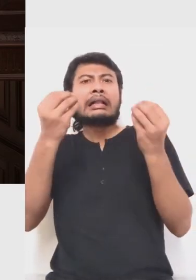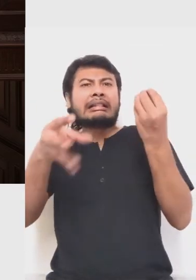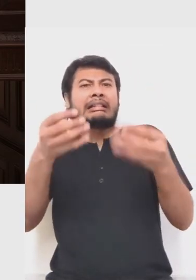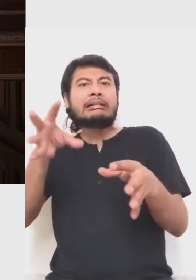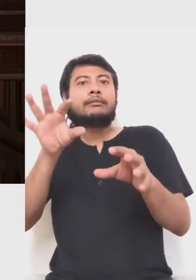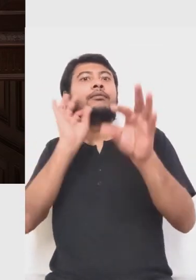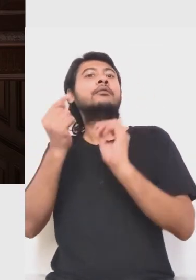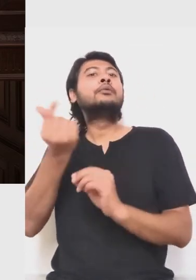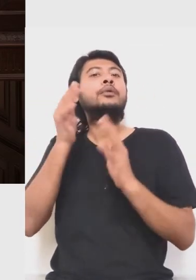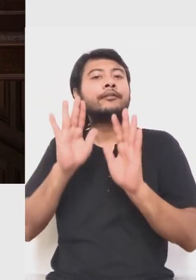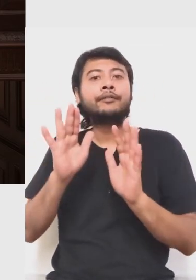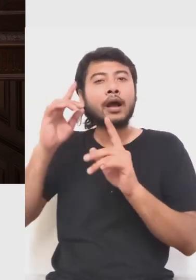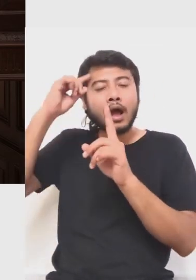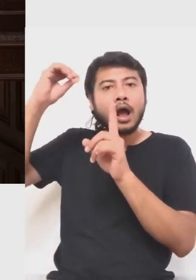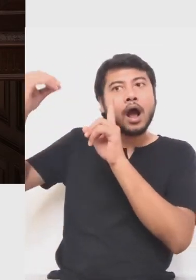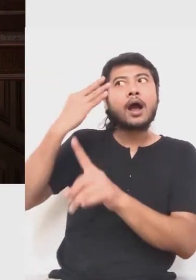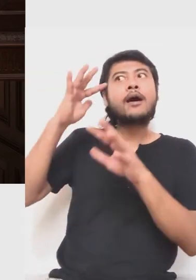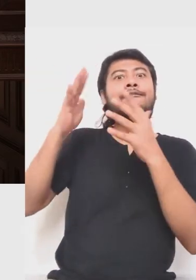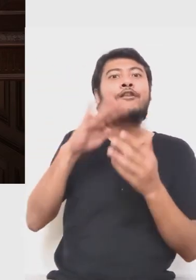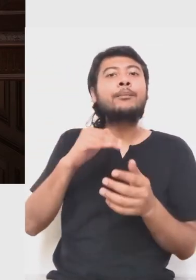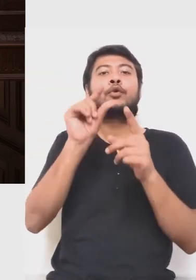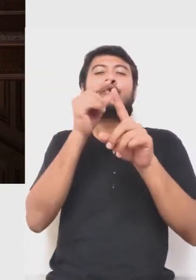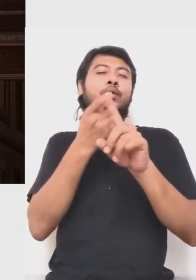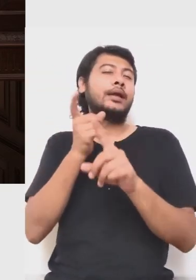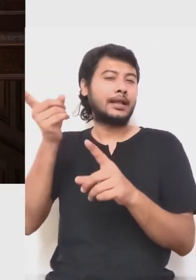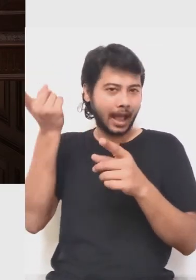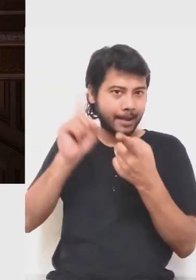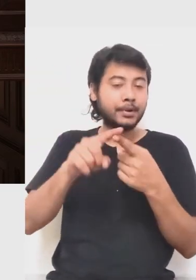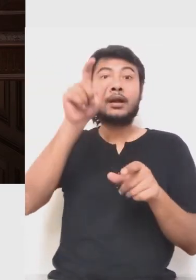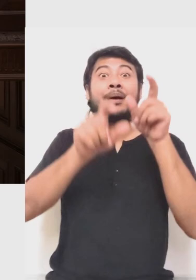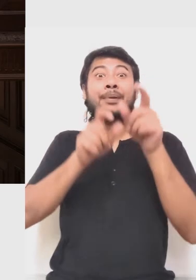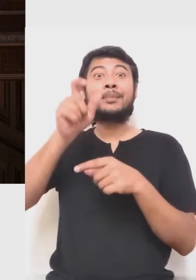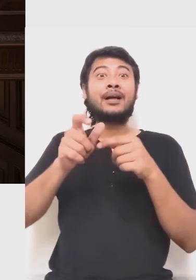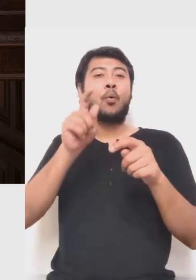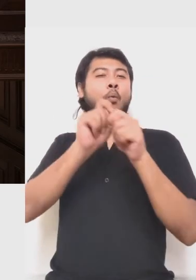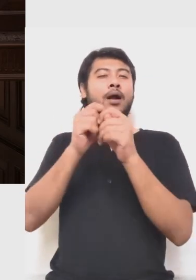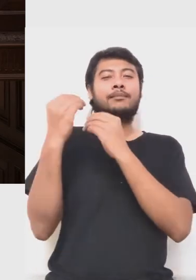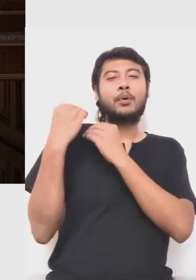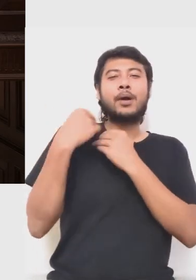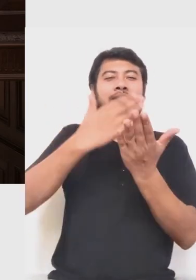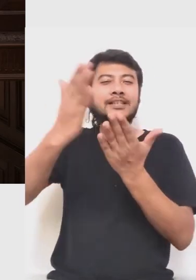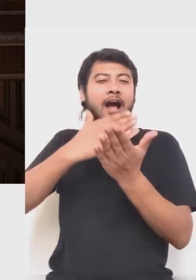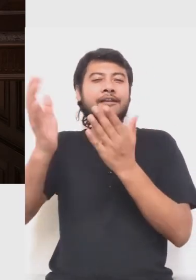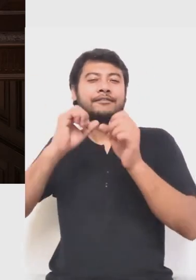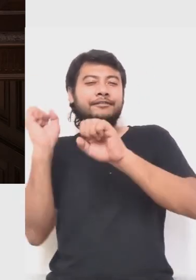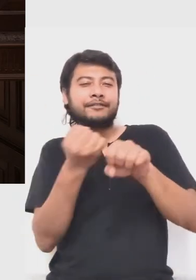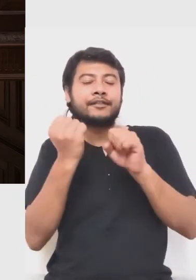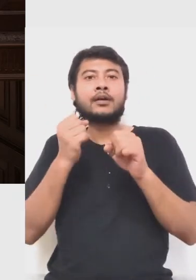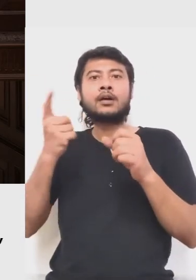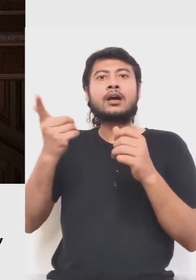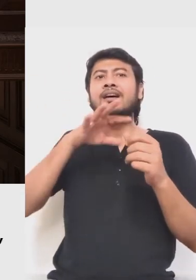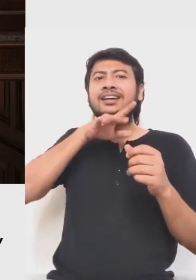Polytechnic, the garbage collectors in the city went on a large strike, and so big black bags of rubbish piled up